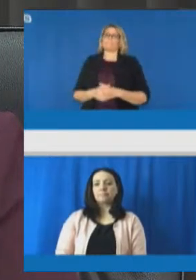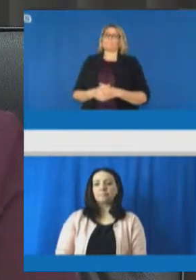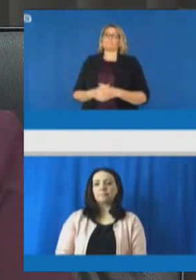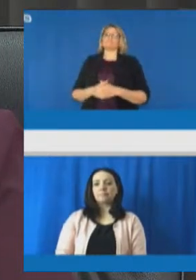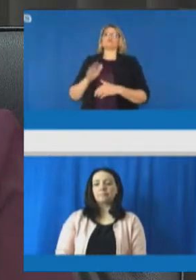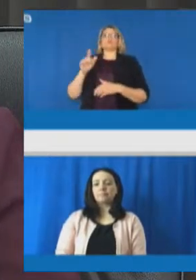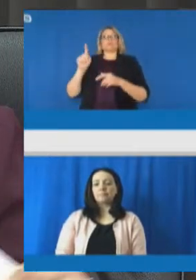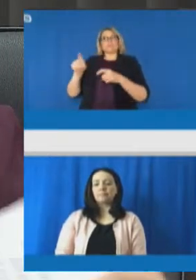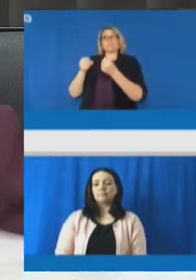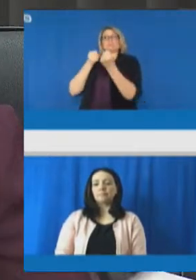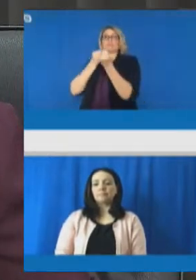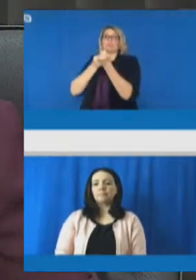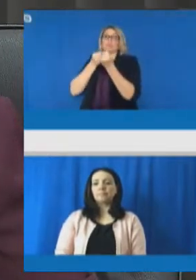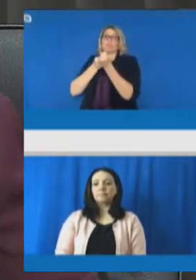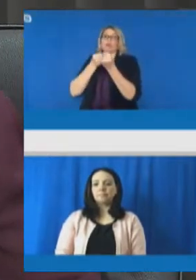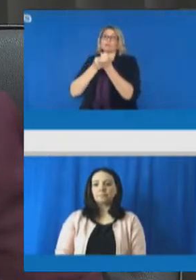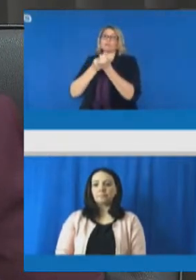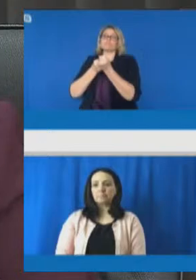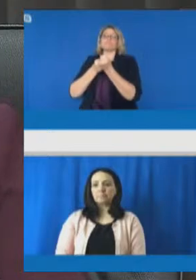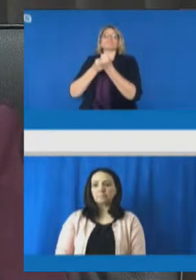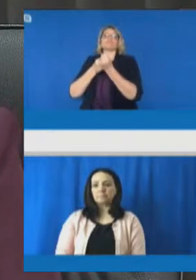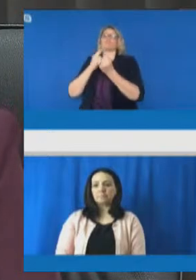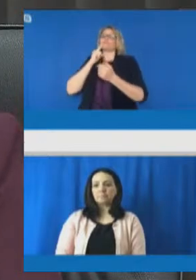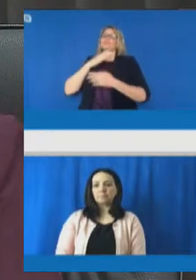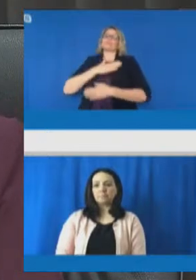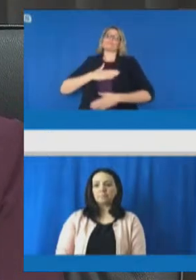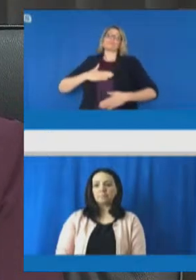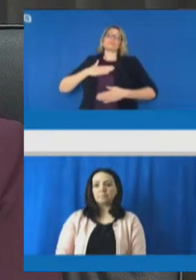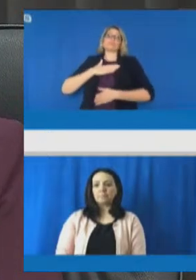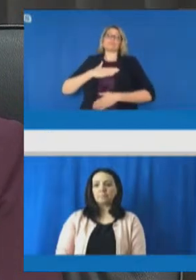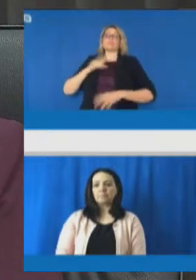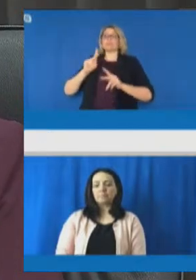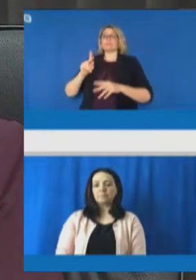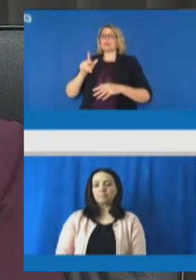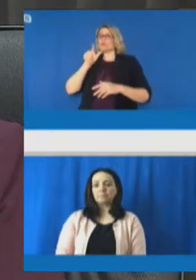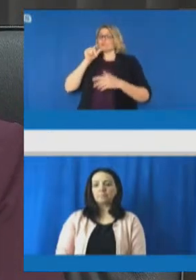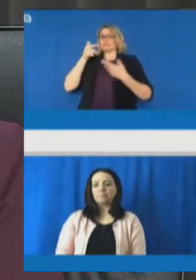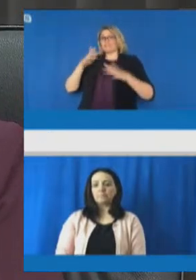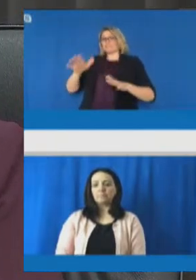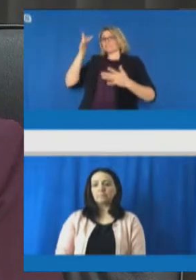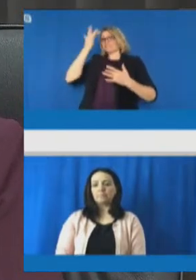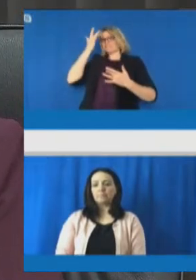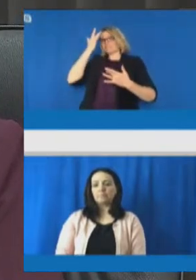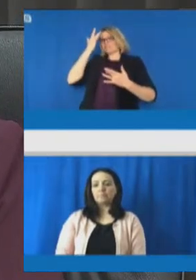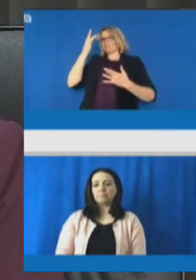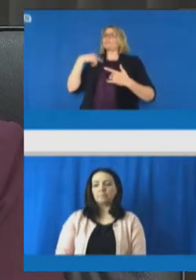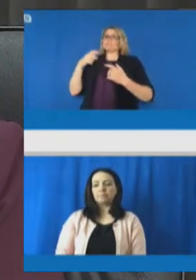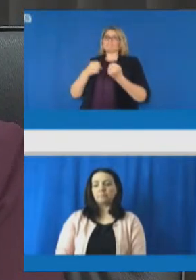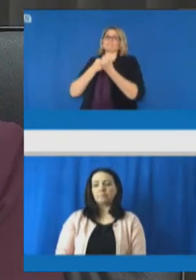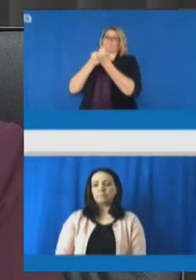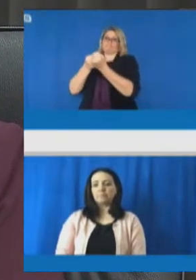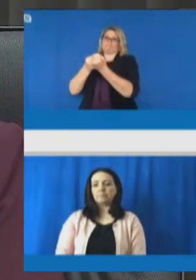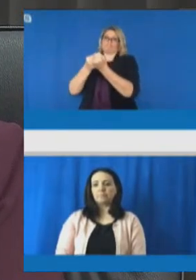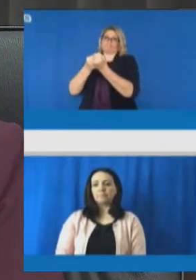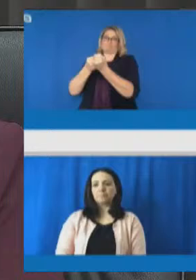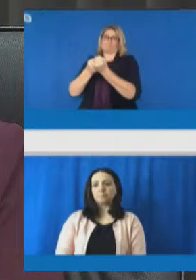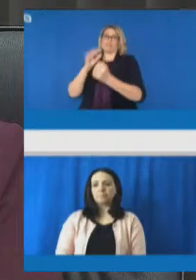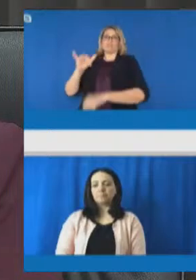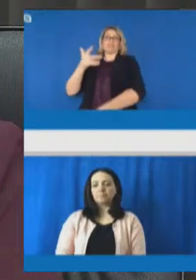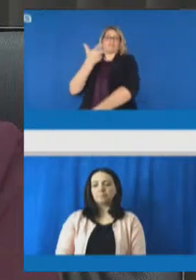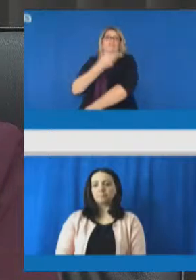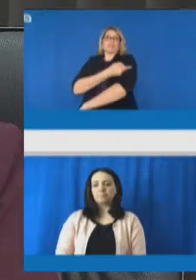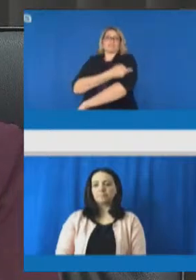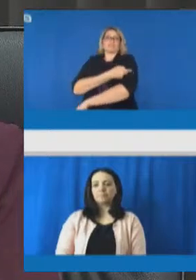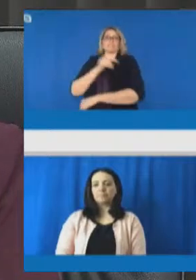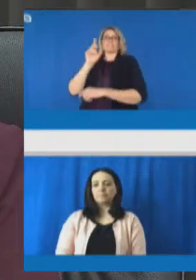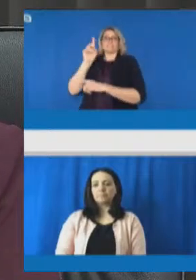1 dose de vaccin. Cette même journée, nous passerons à la phase suivante de notre campagne, étant donné qu'il sera possible pour tous